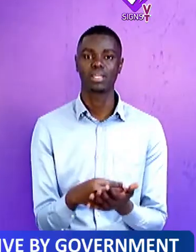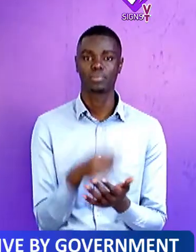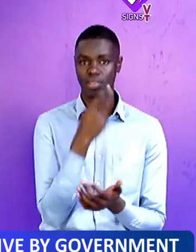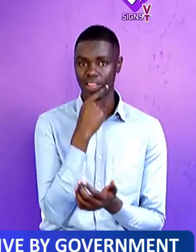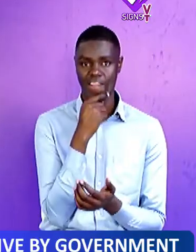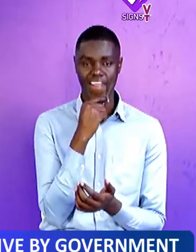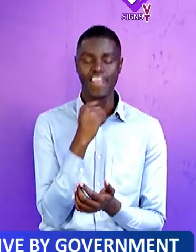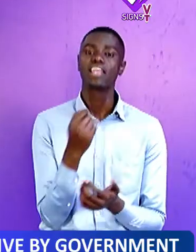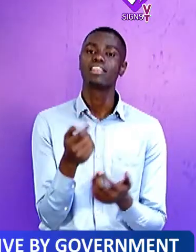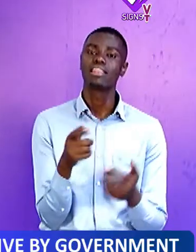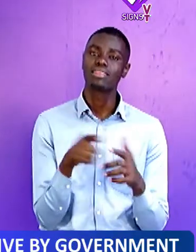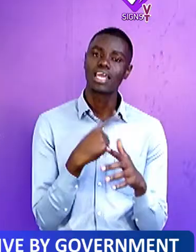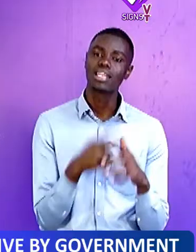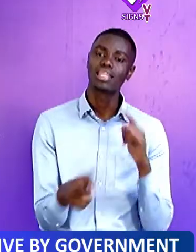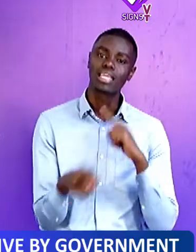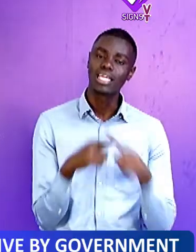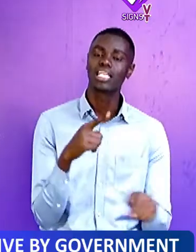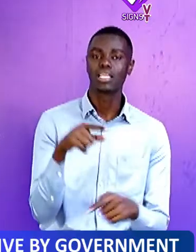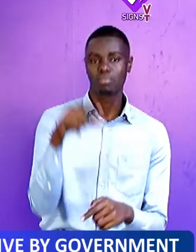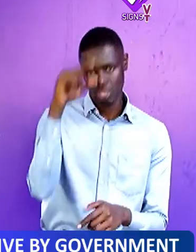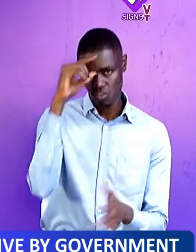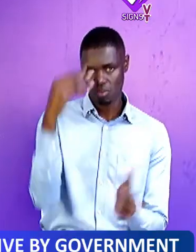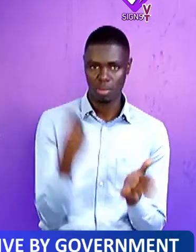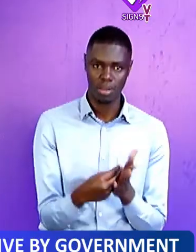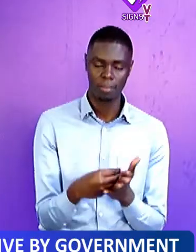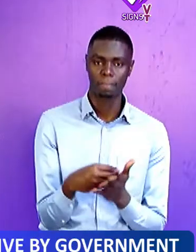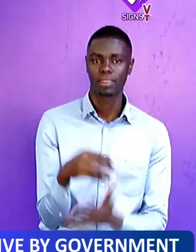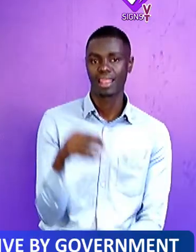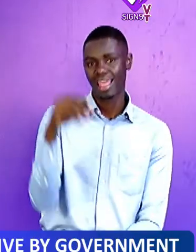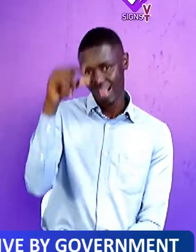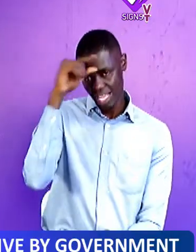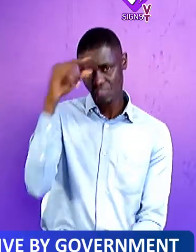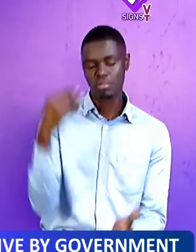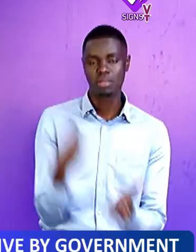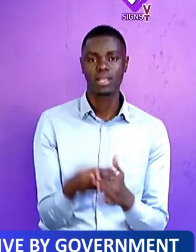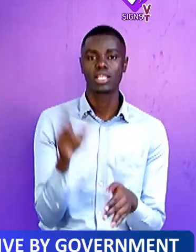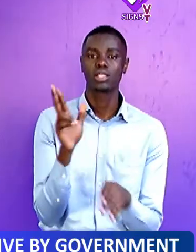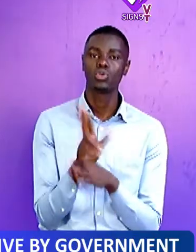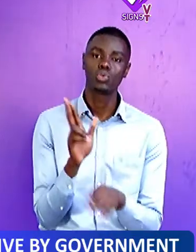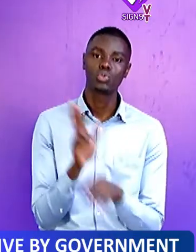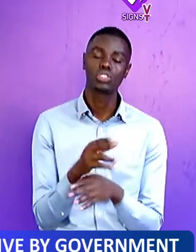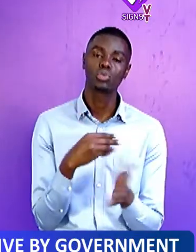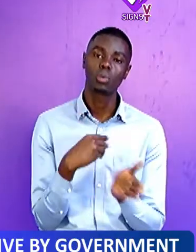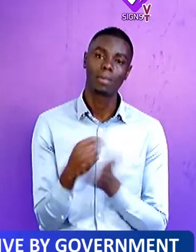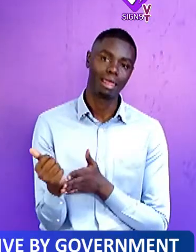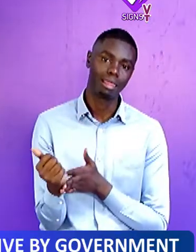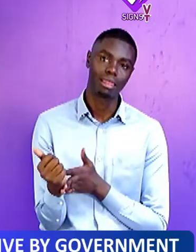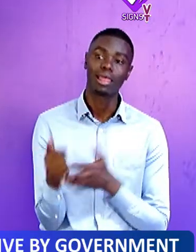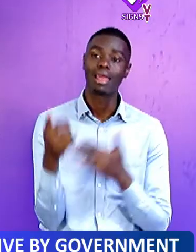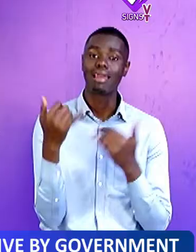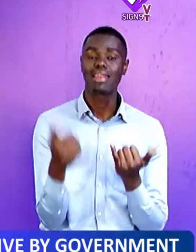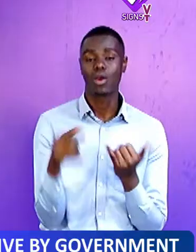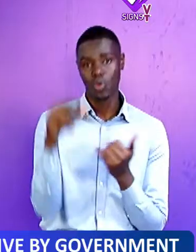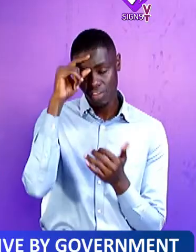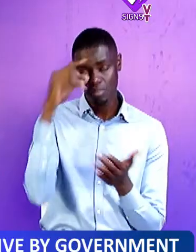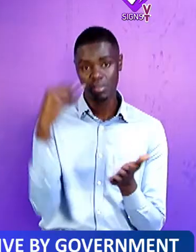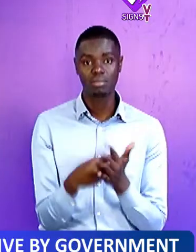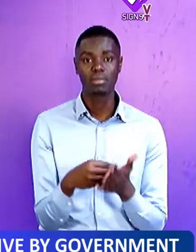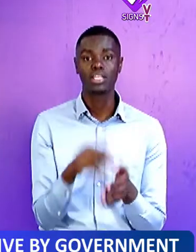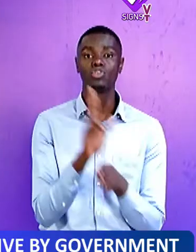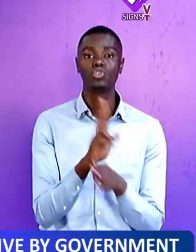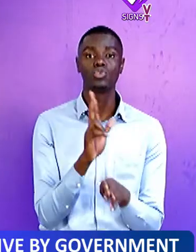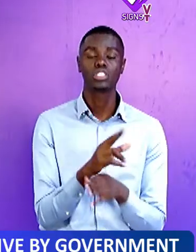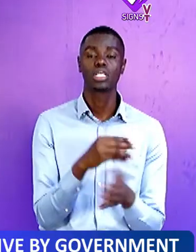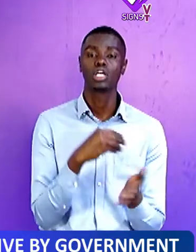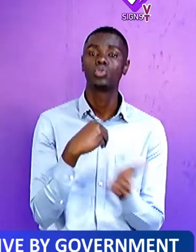they executed him, state money. The state money also was used to bury, isn't it? Now the state money will be used to compensate